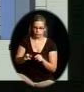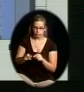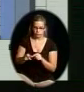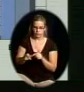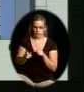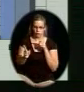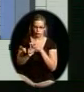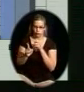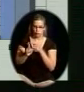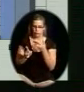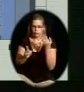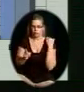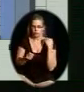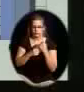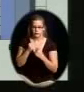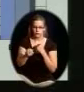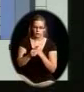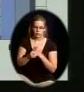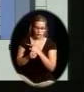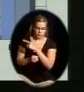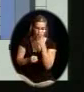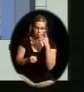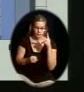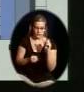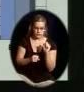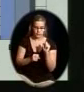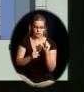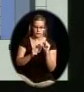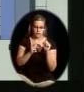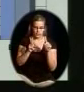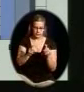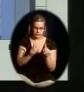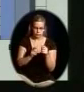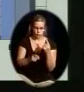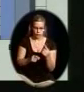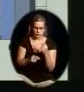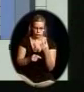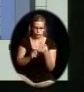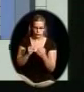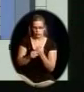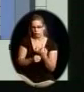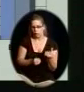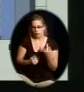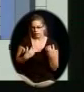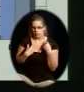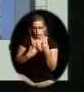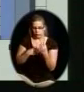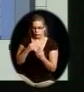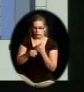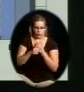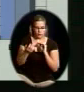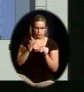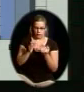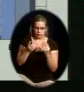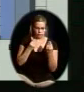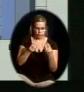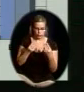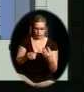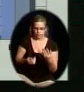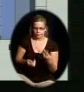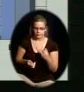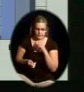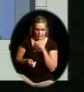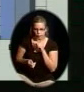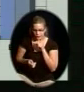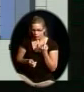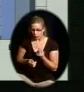the previous year. Because the Kansas assessments have only been given for 2 years, we only have 2 years of comparative data. And I really shouldn't say they've only been